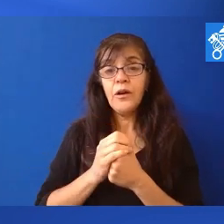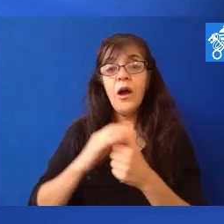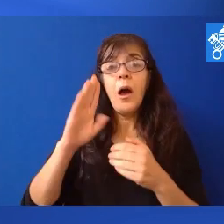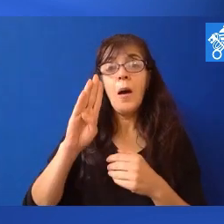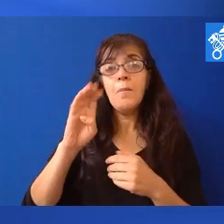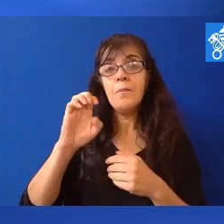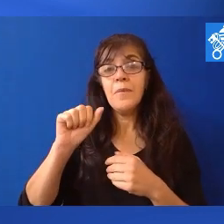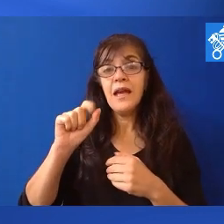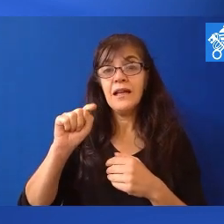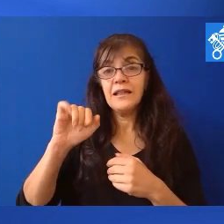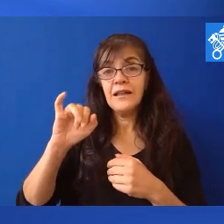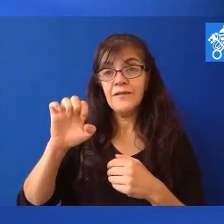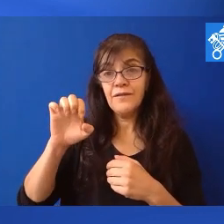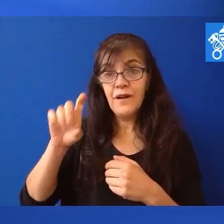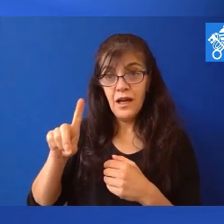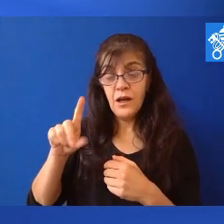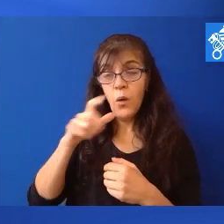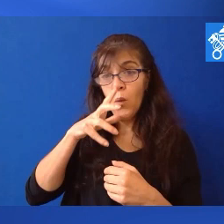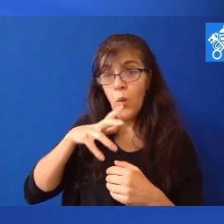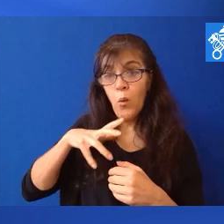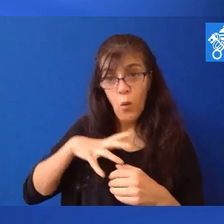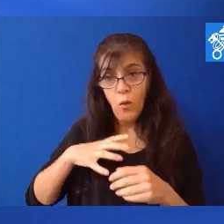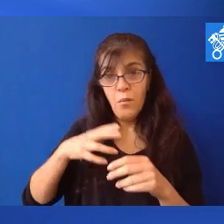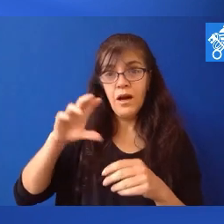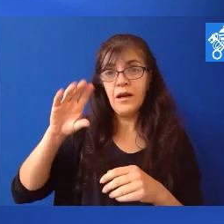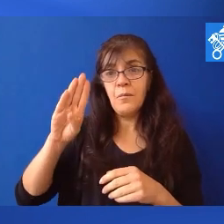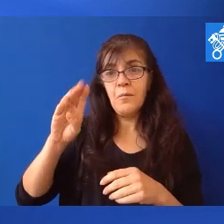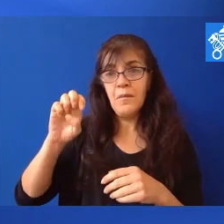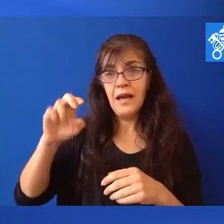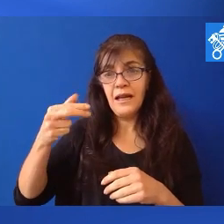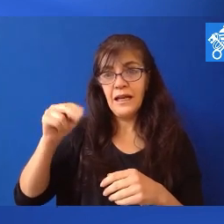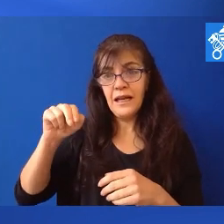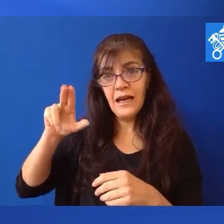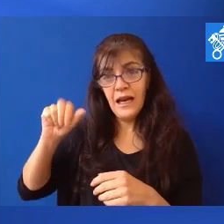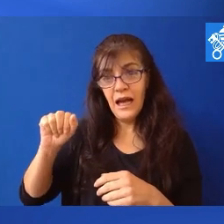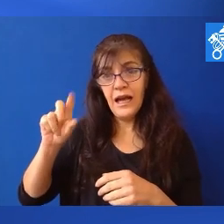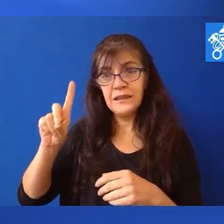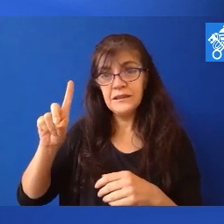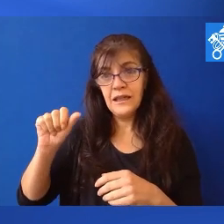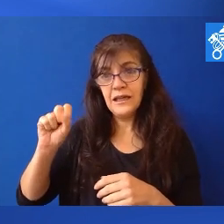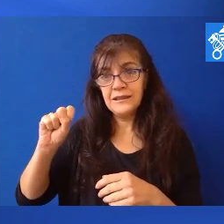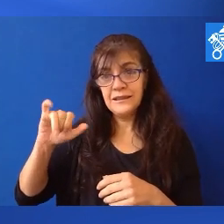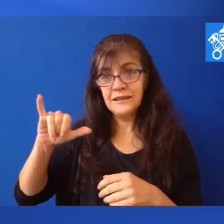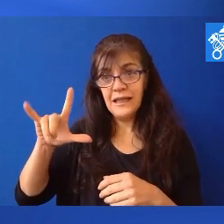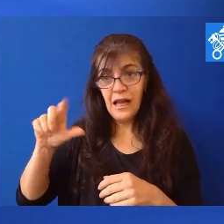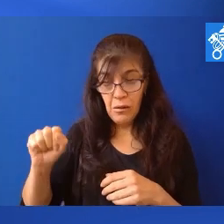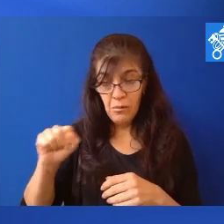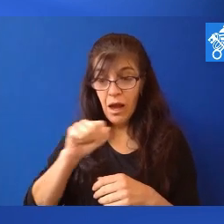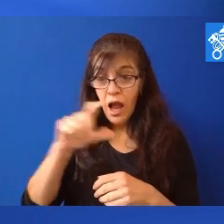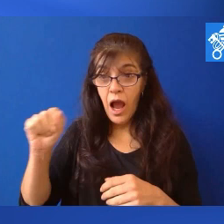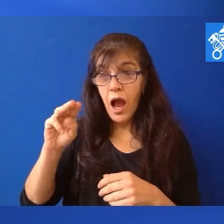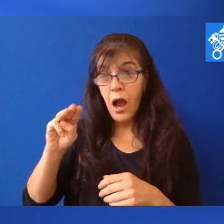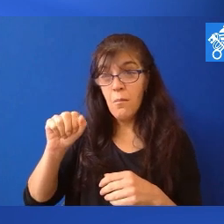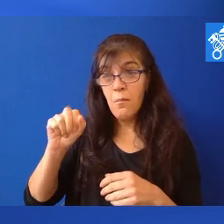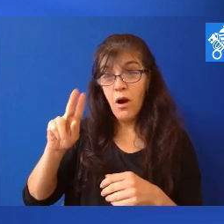was beatified Benigna Cardoso da Silva, a young martyr who, following the